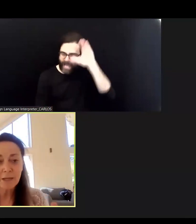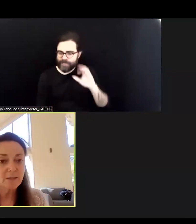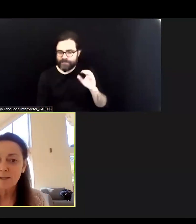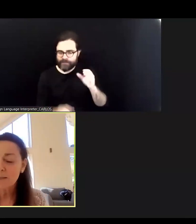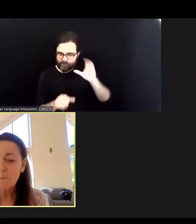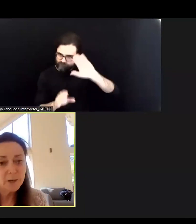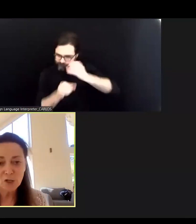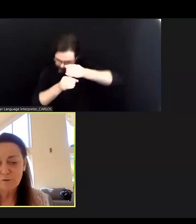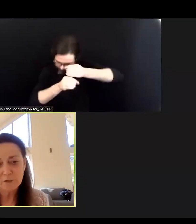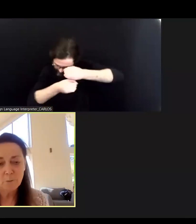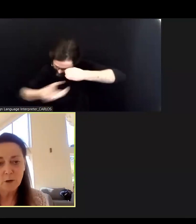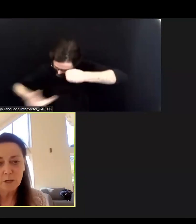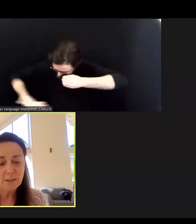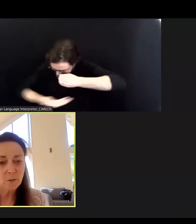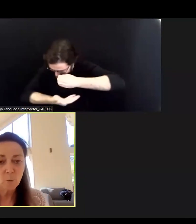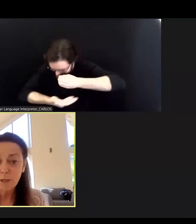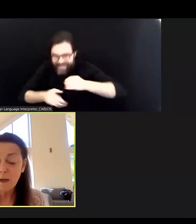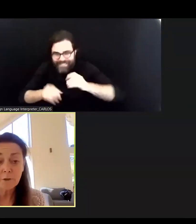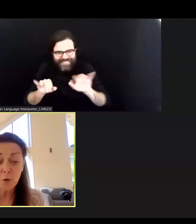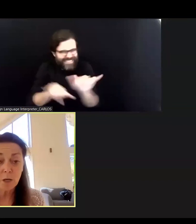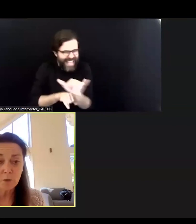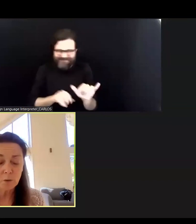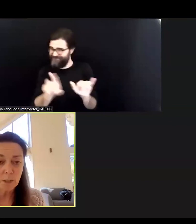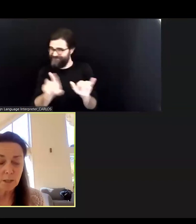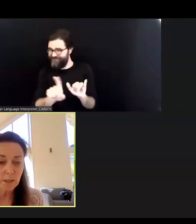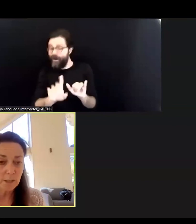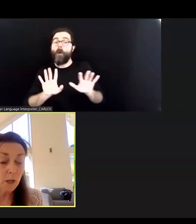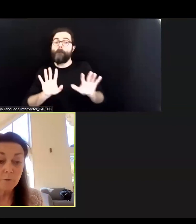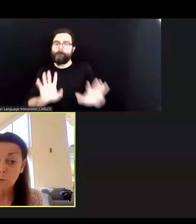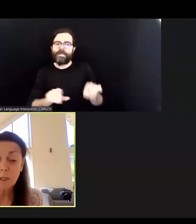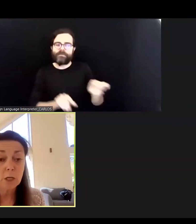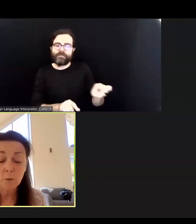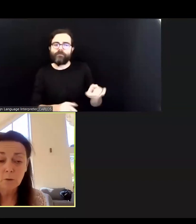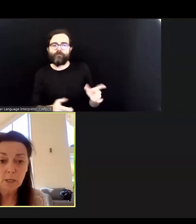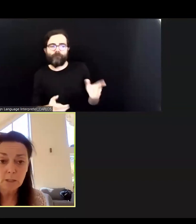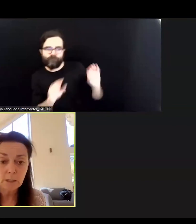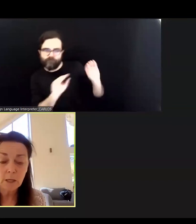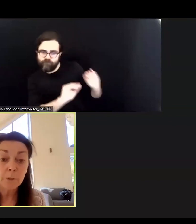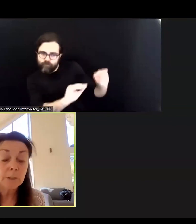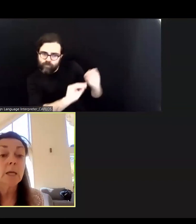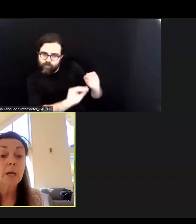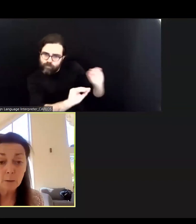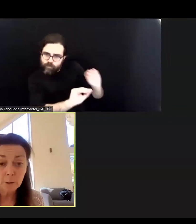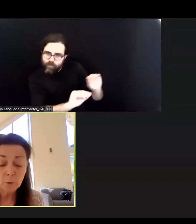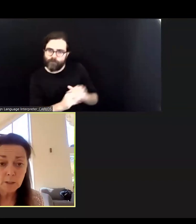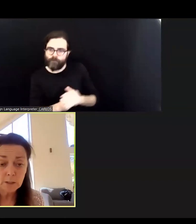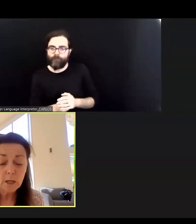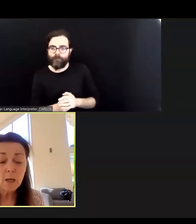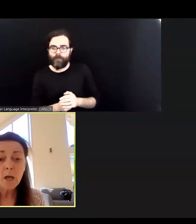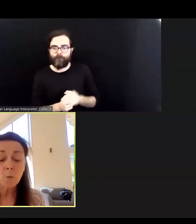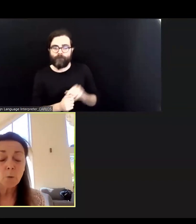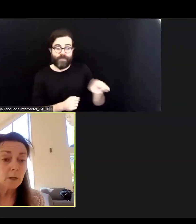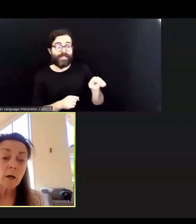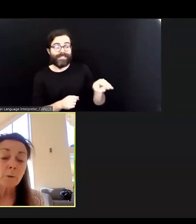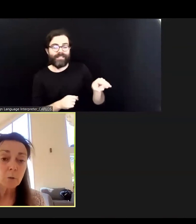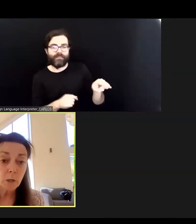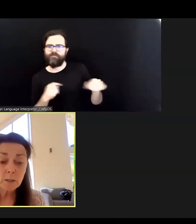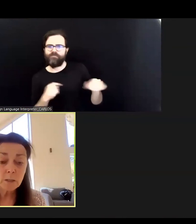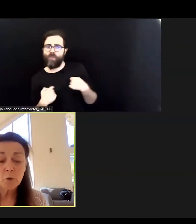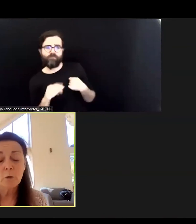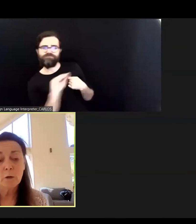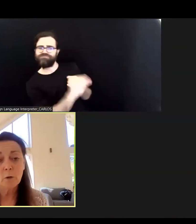in smaller accessibility specialist companies. So when you really need the kind of cutting edge expertise